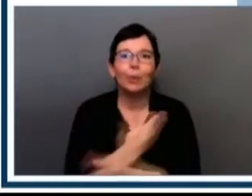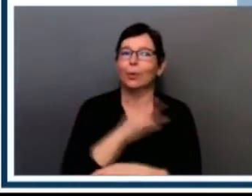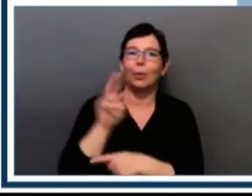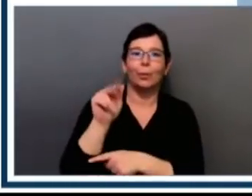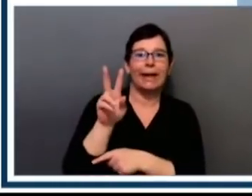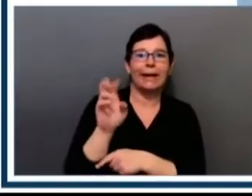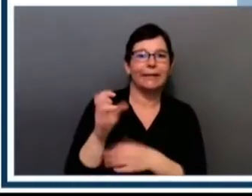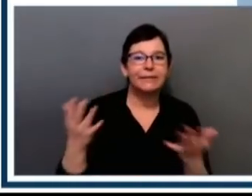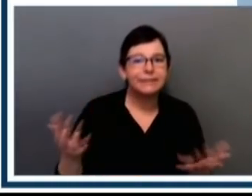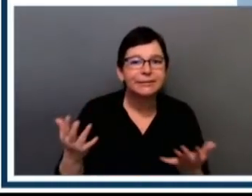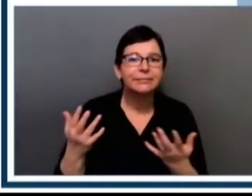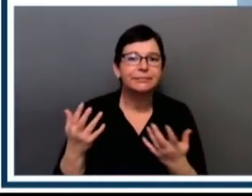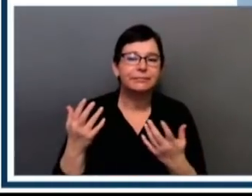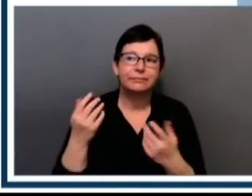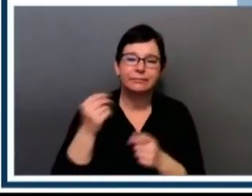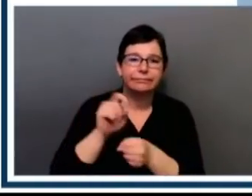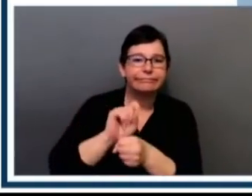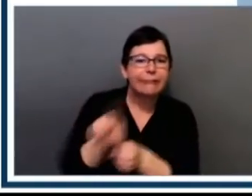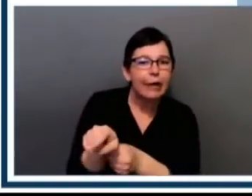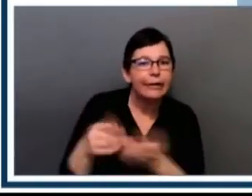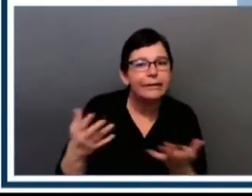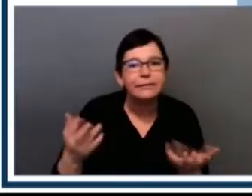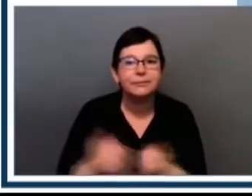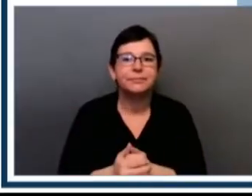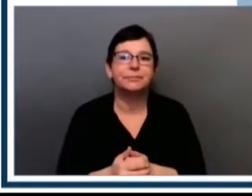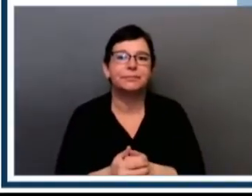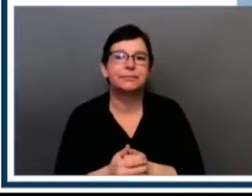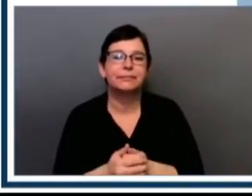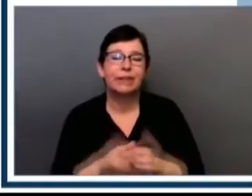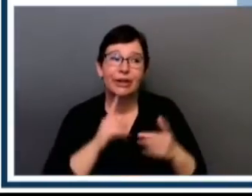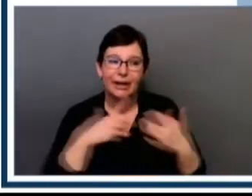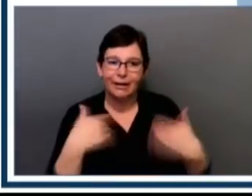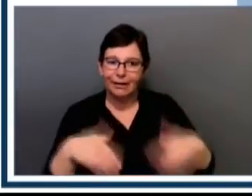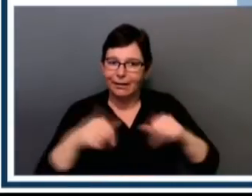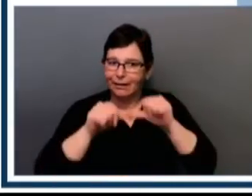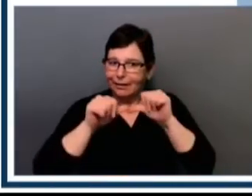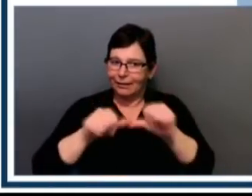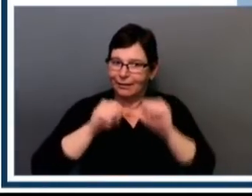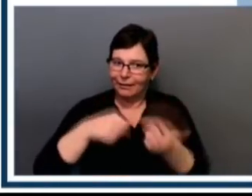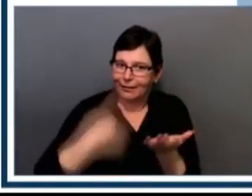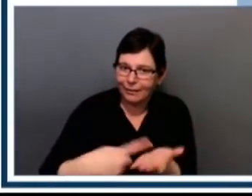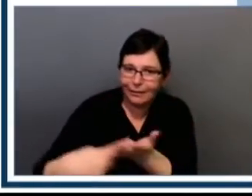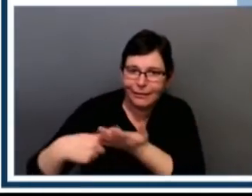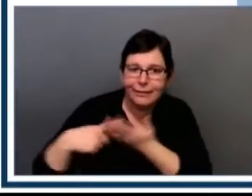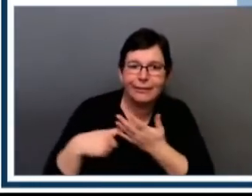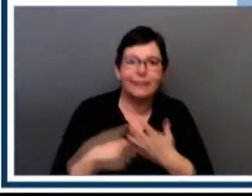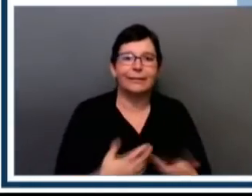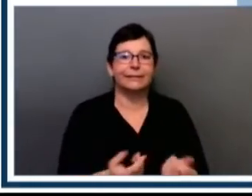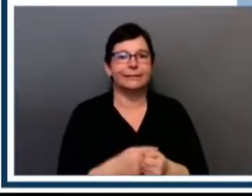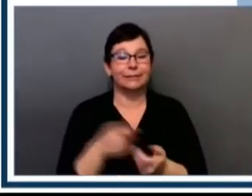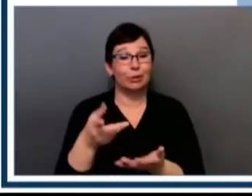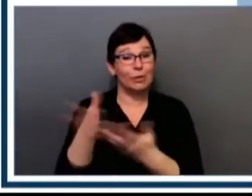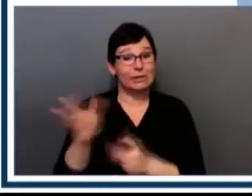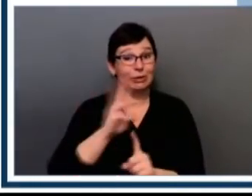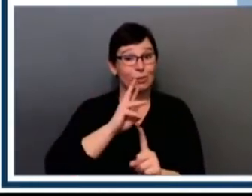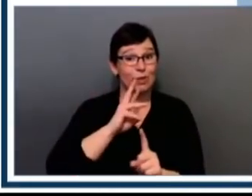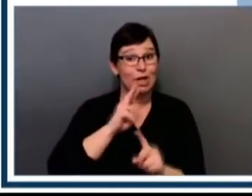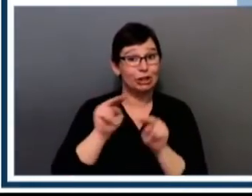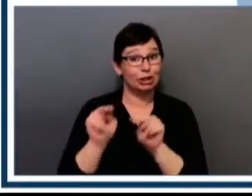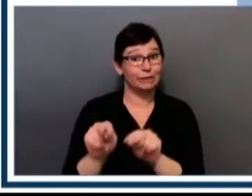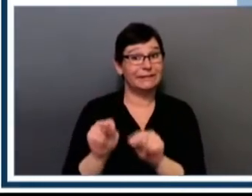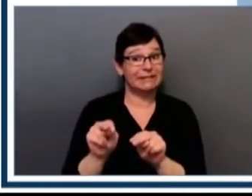in the research realm. There's a kind of research consortium at a national level that the folks at Dalhousie are part of. We're